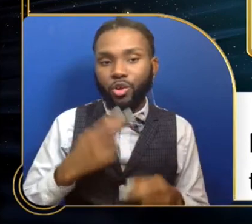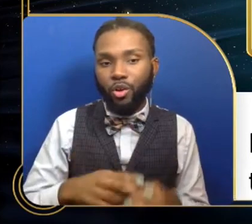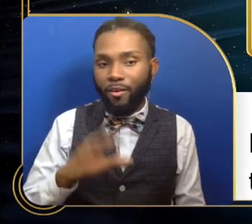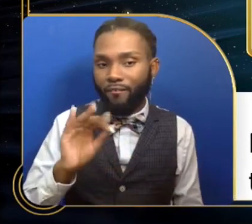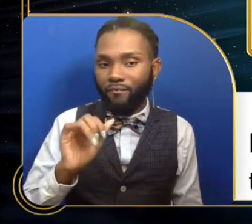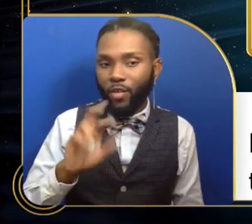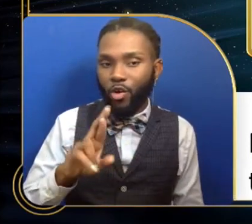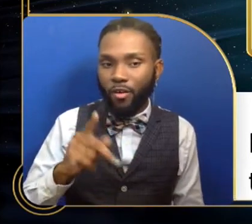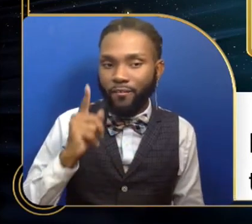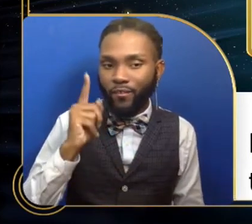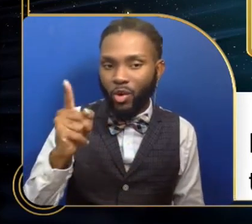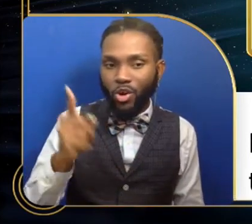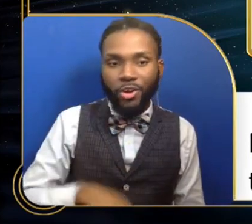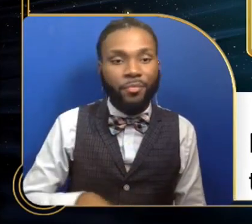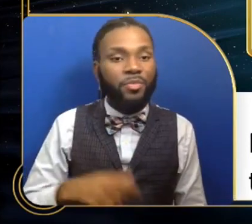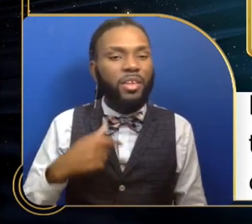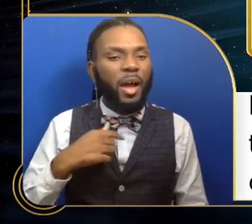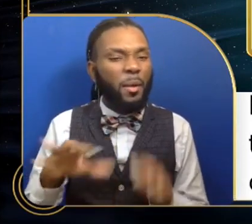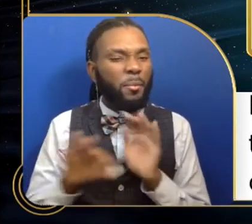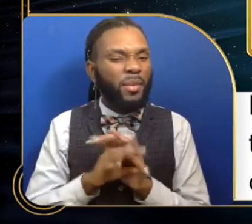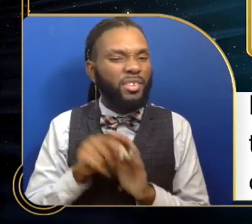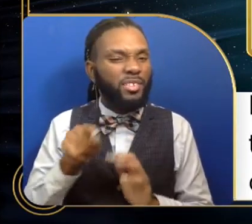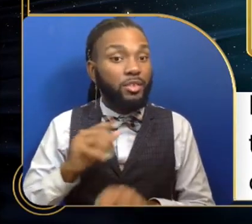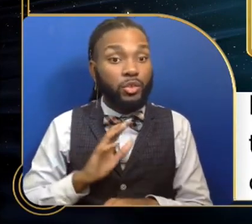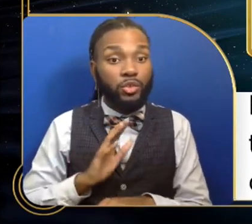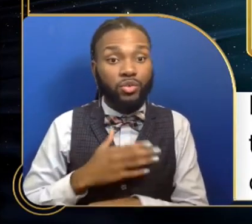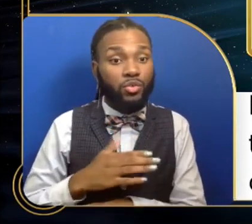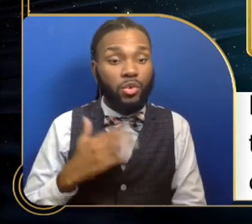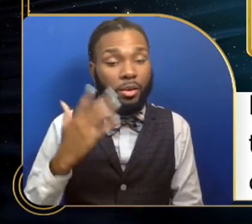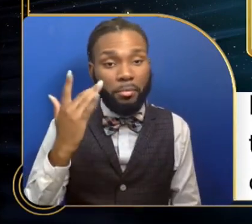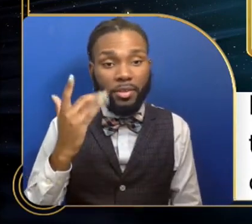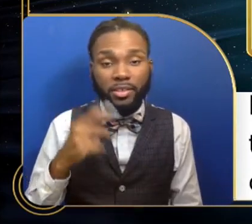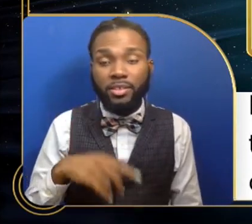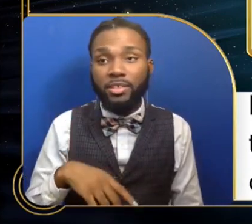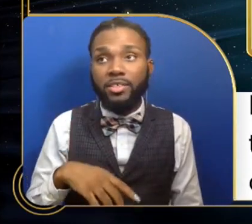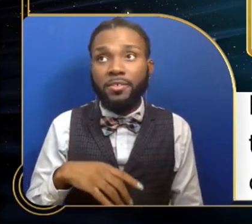And I chose this song because,